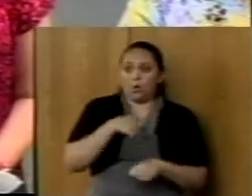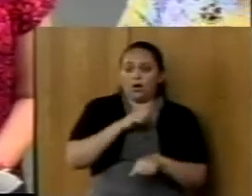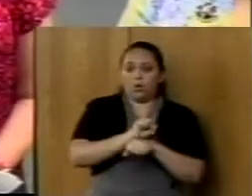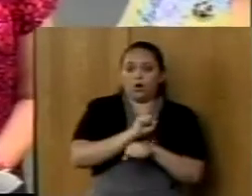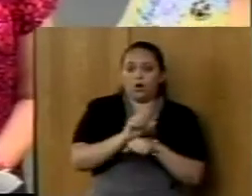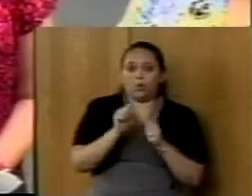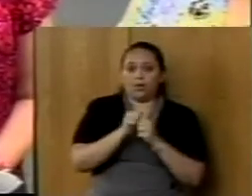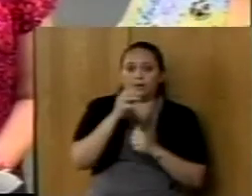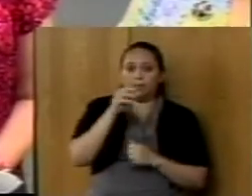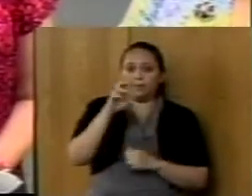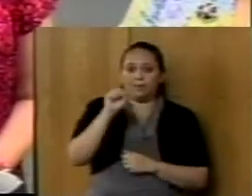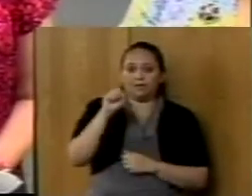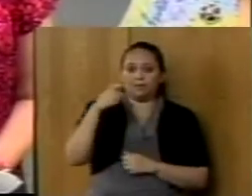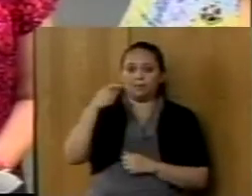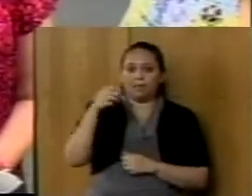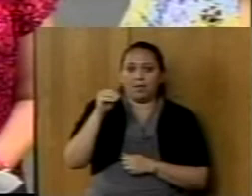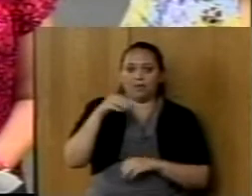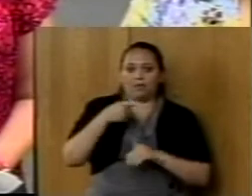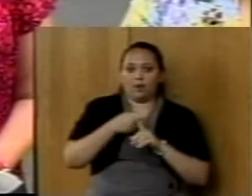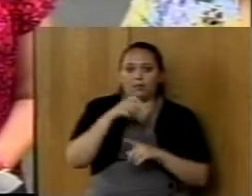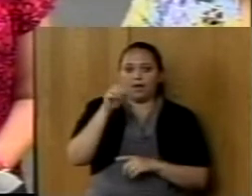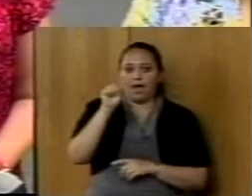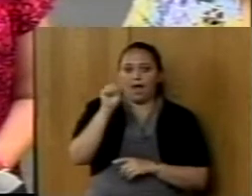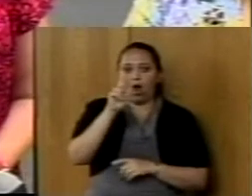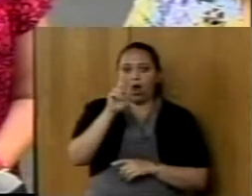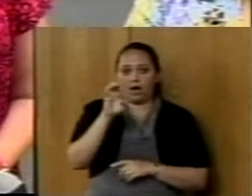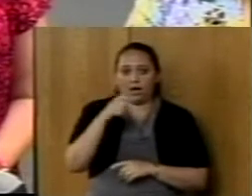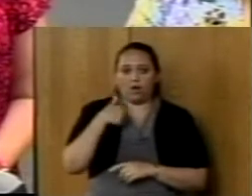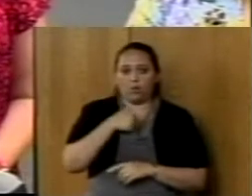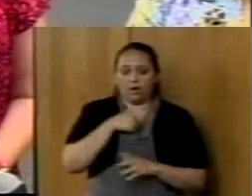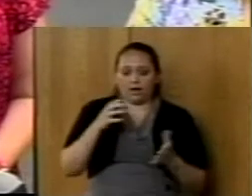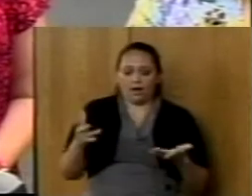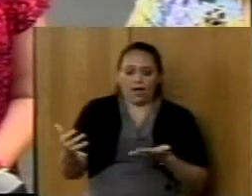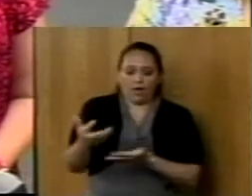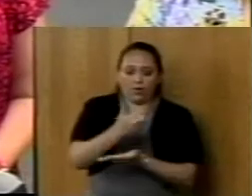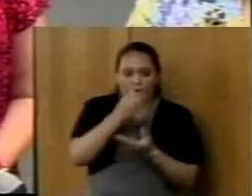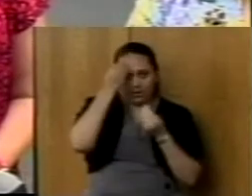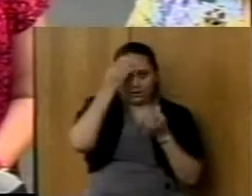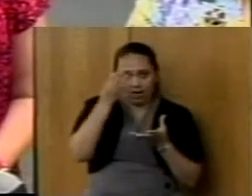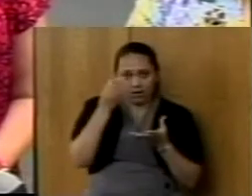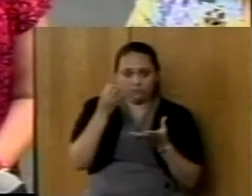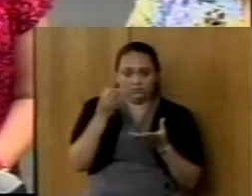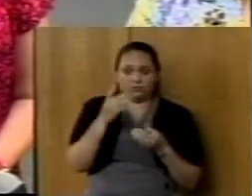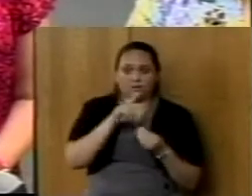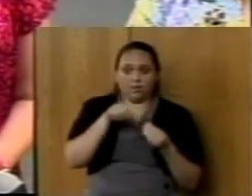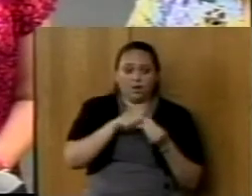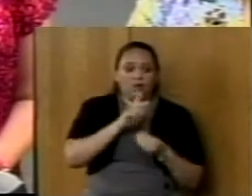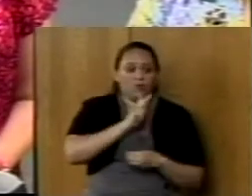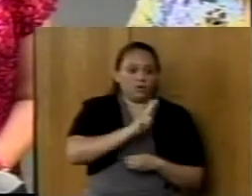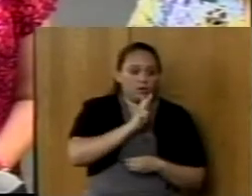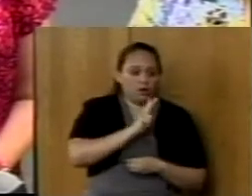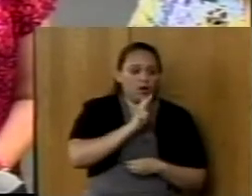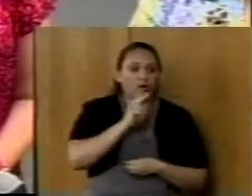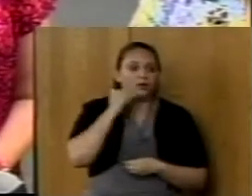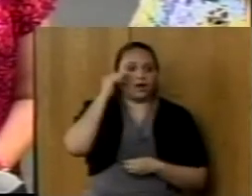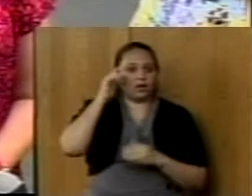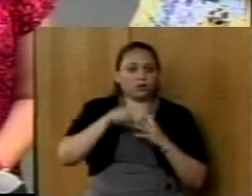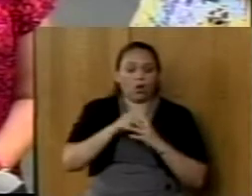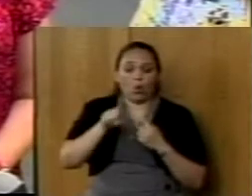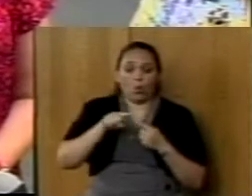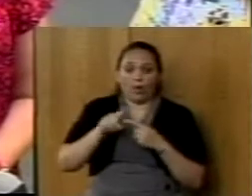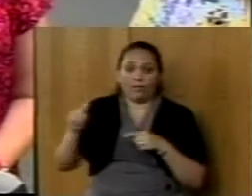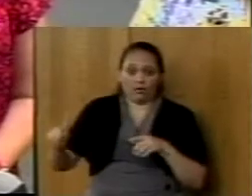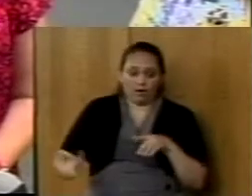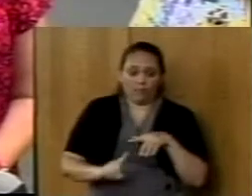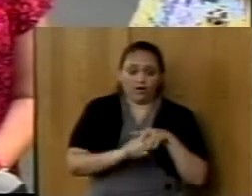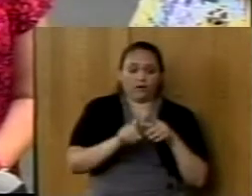from ARE, and we are gathering that data in reference to our 3-year-olds at the Head Starts and when they're coming into